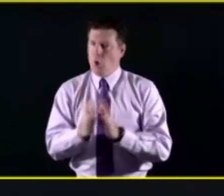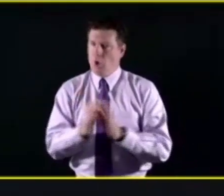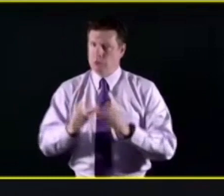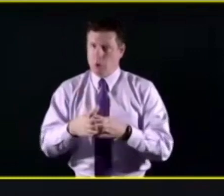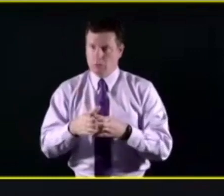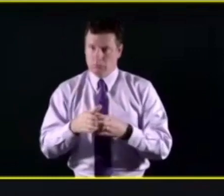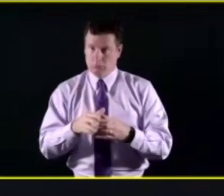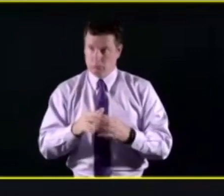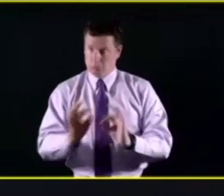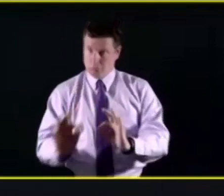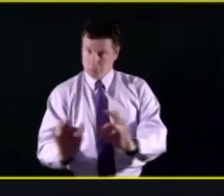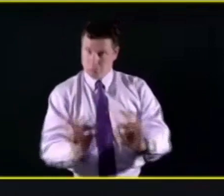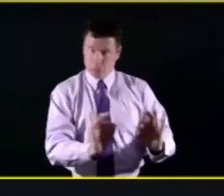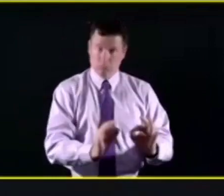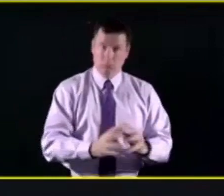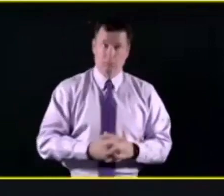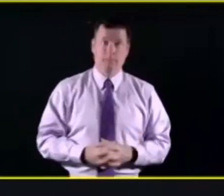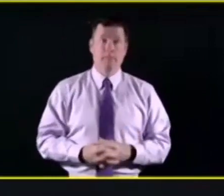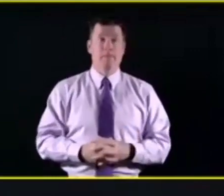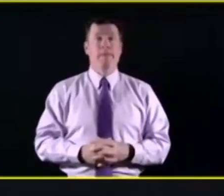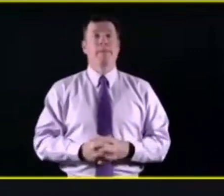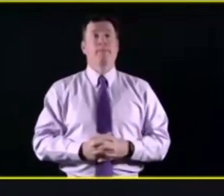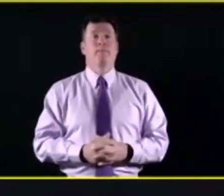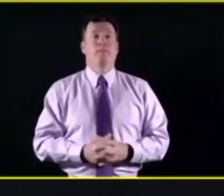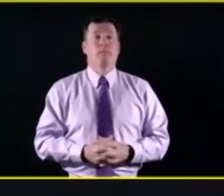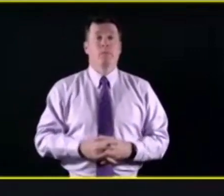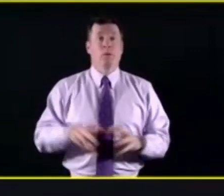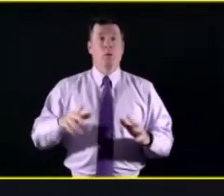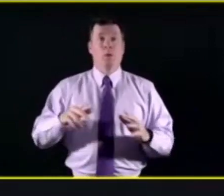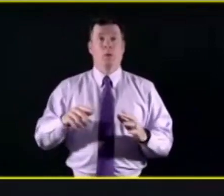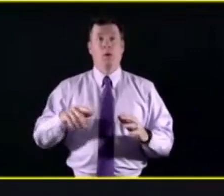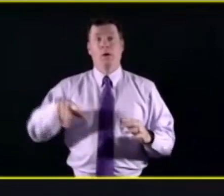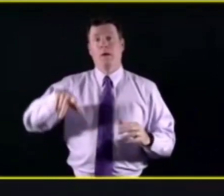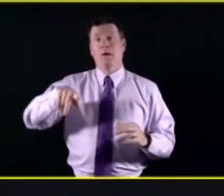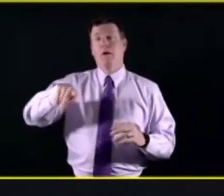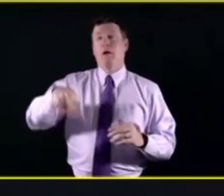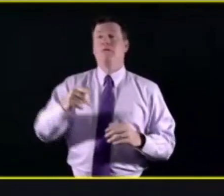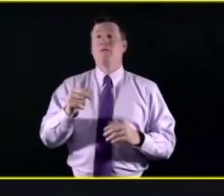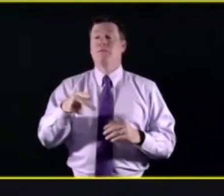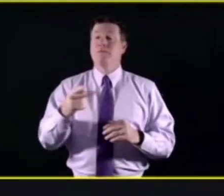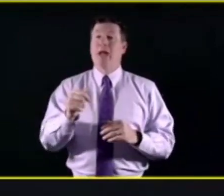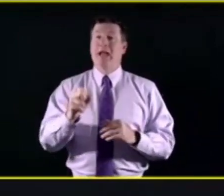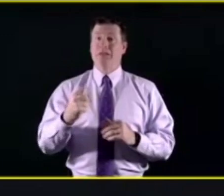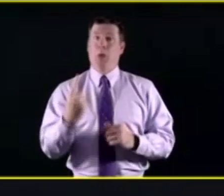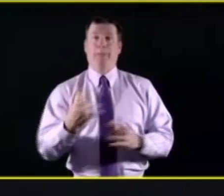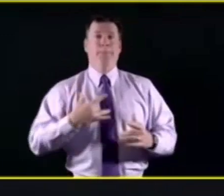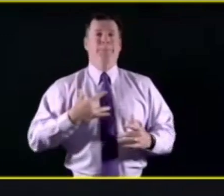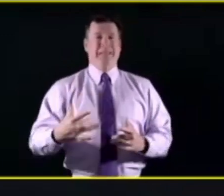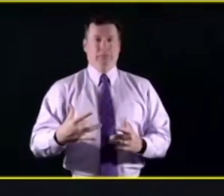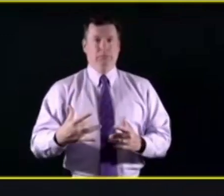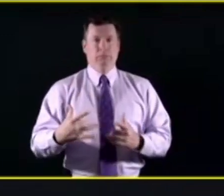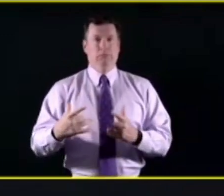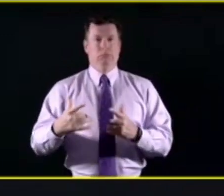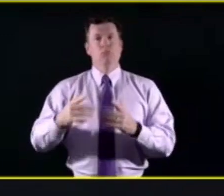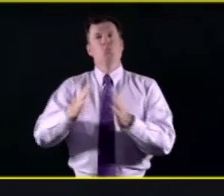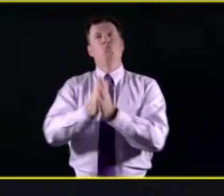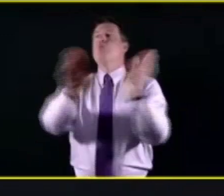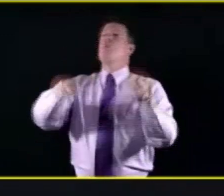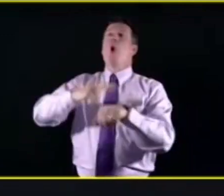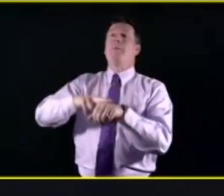moving forward quite quickly, moving from the various stages within a phase one